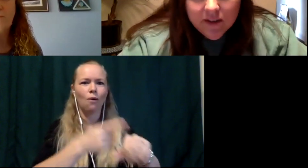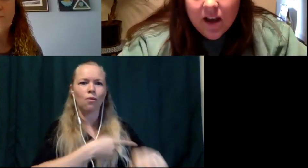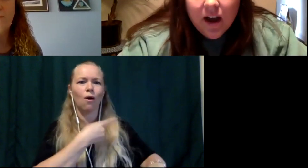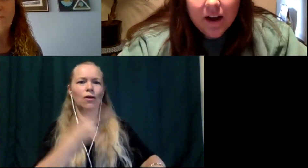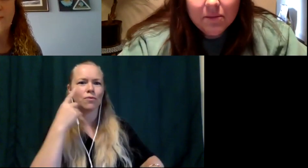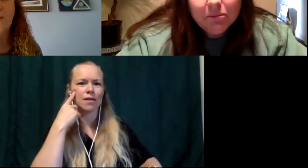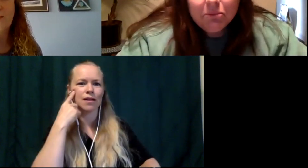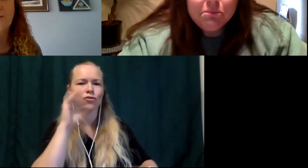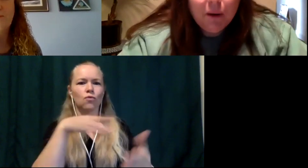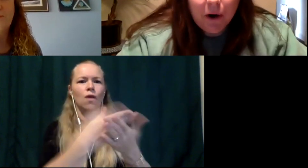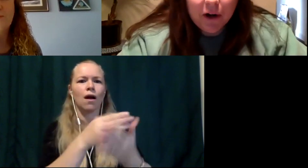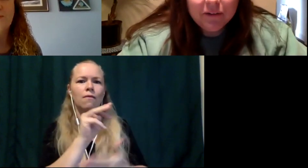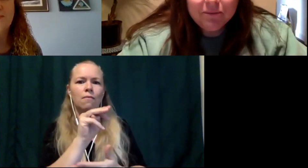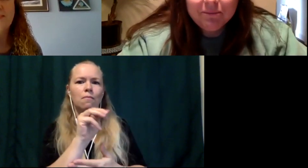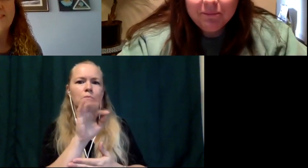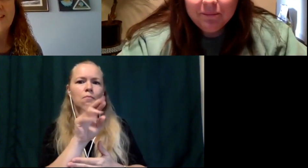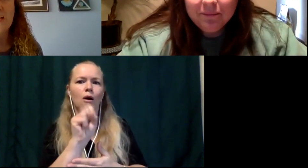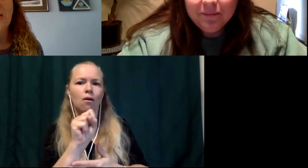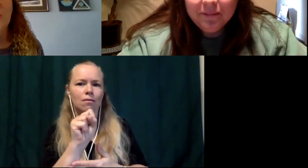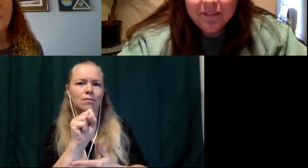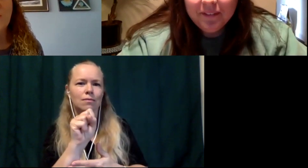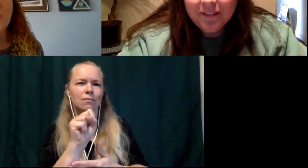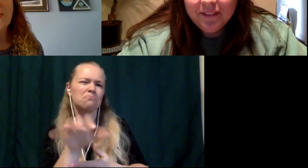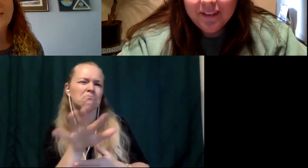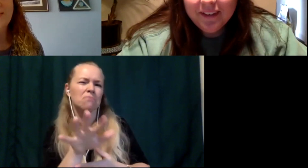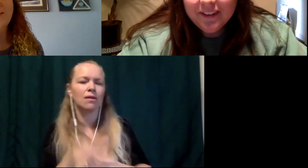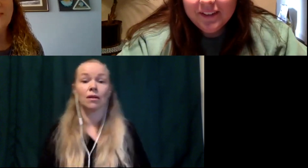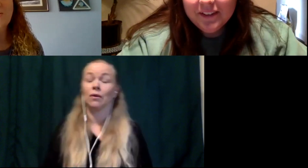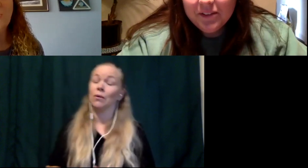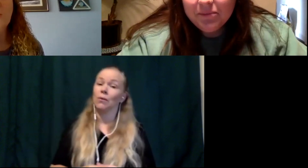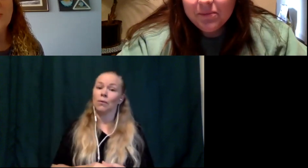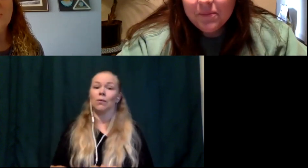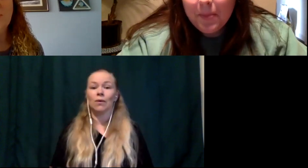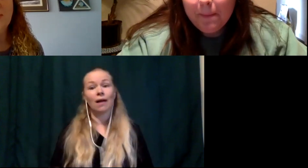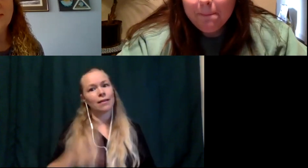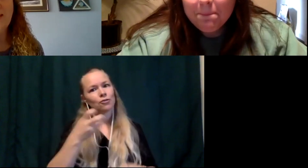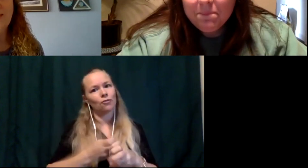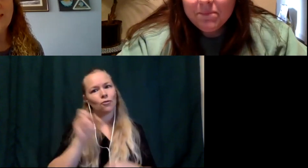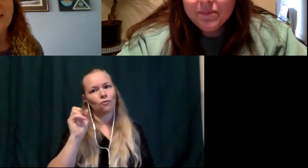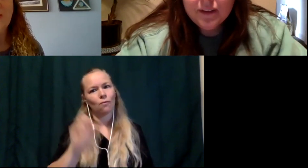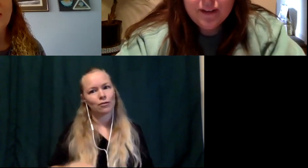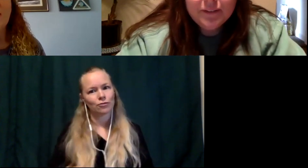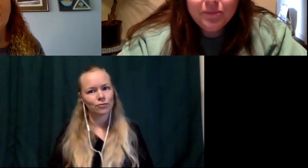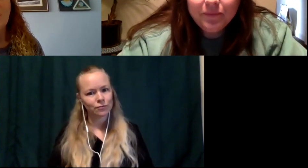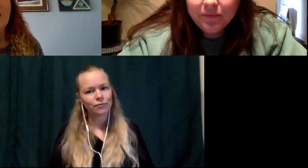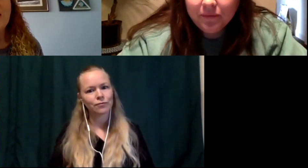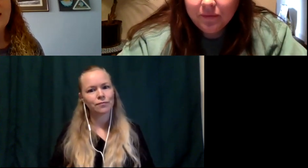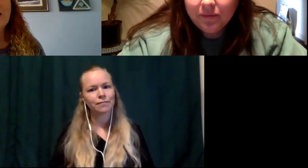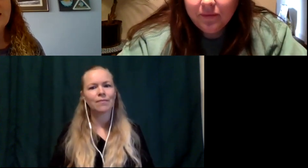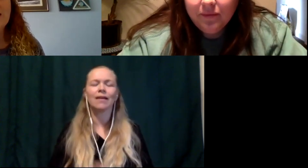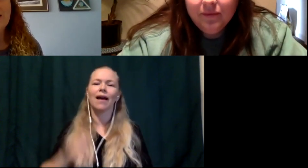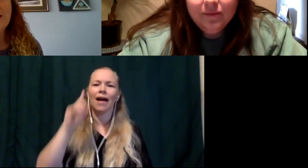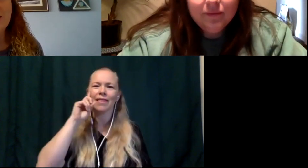Mars ballpark? Oh boy, that's a hard question because I think back